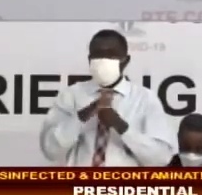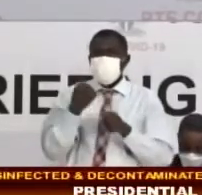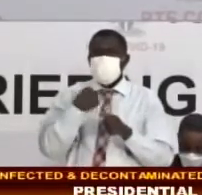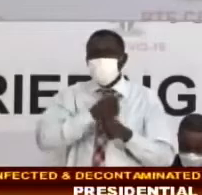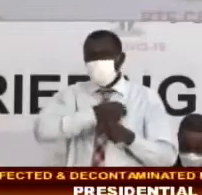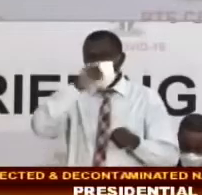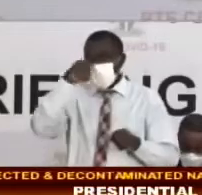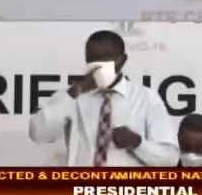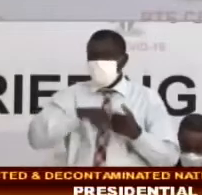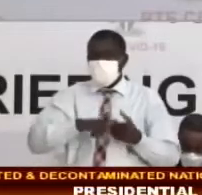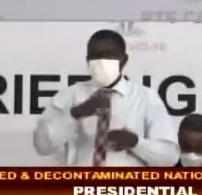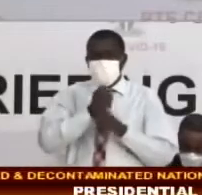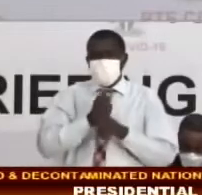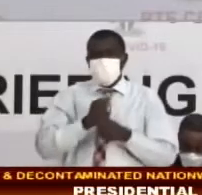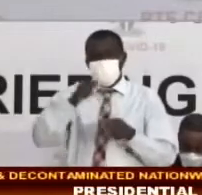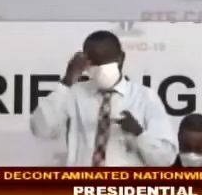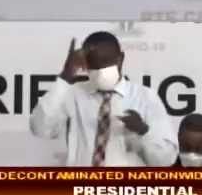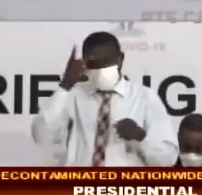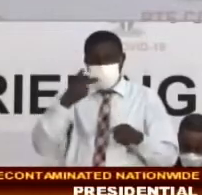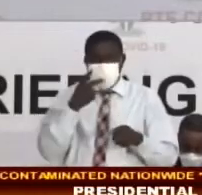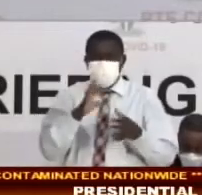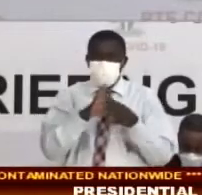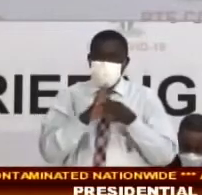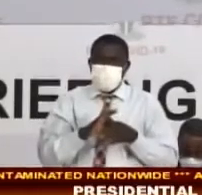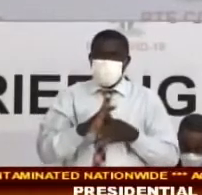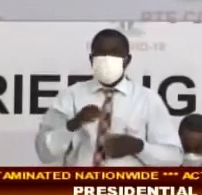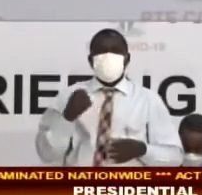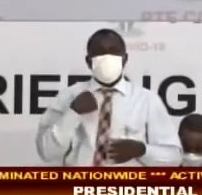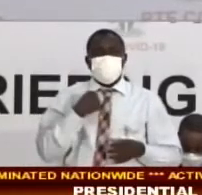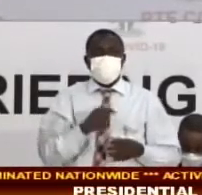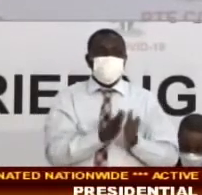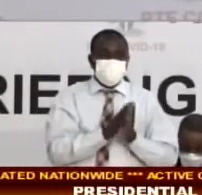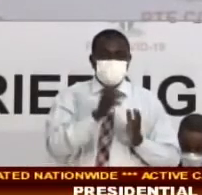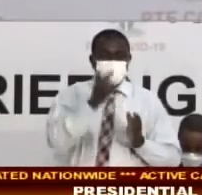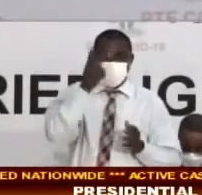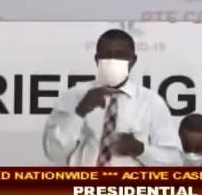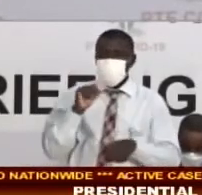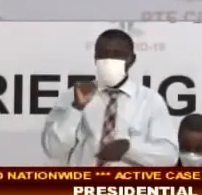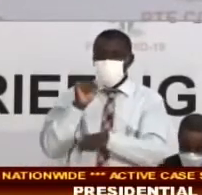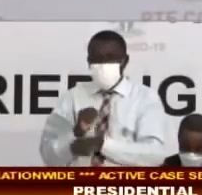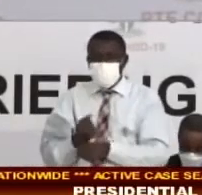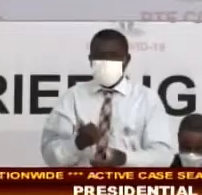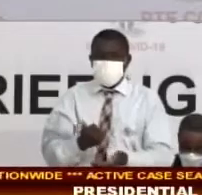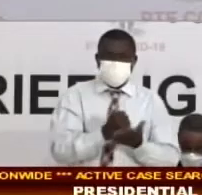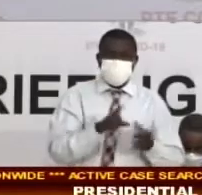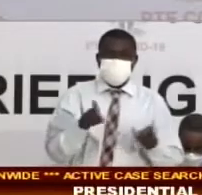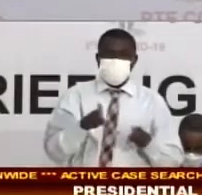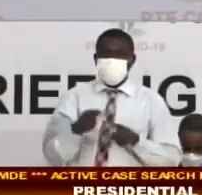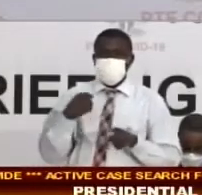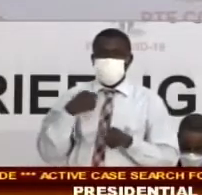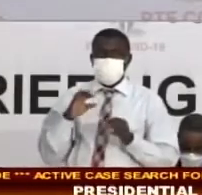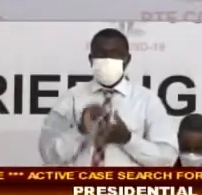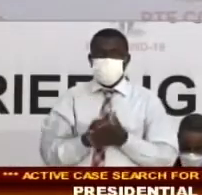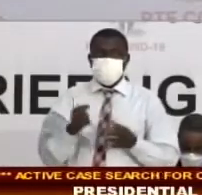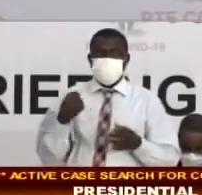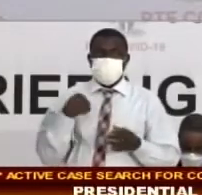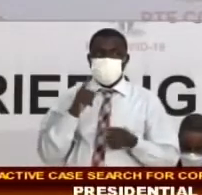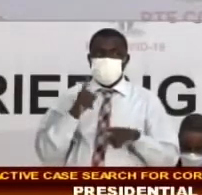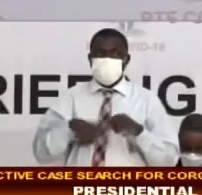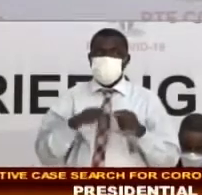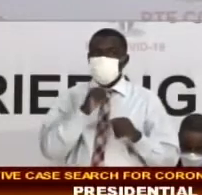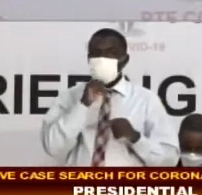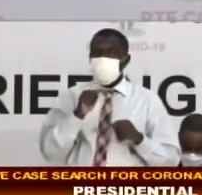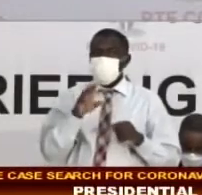already inundated with being asked to do this or do that. But while we are broadcasting, we cannot also monitor how